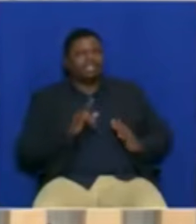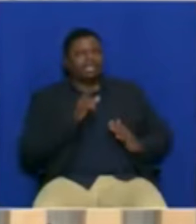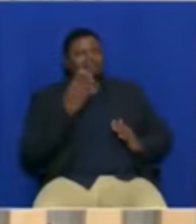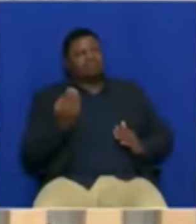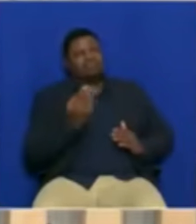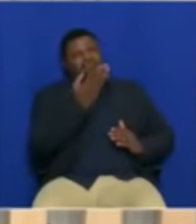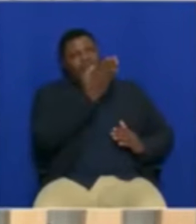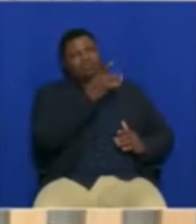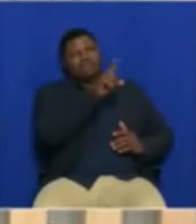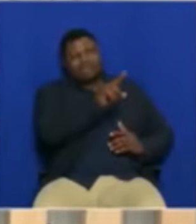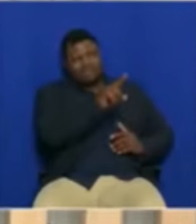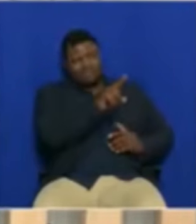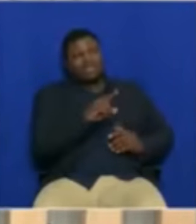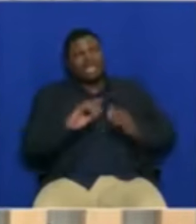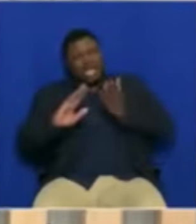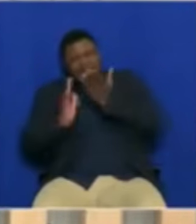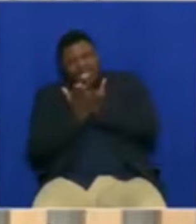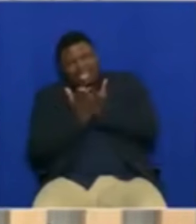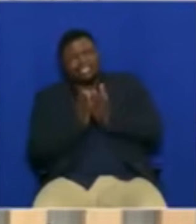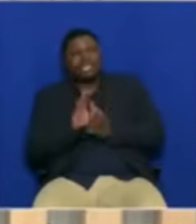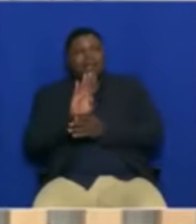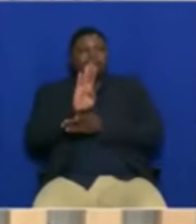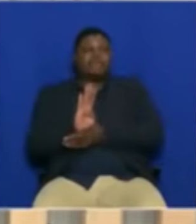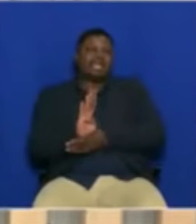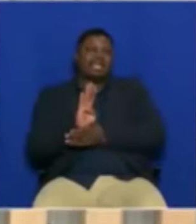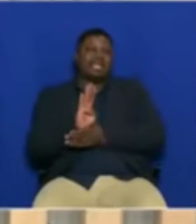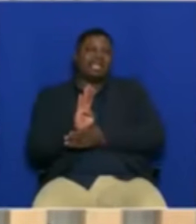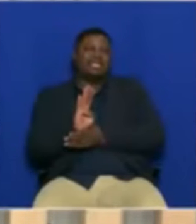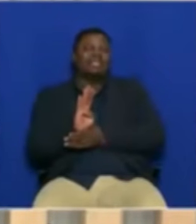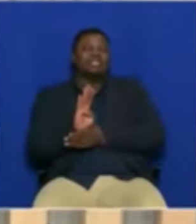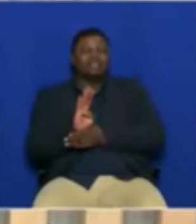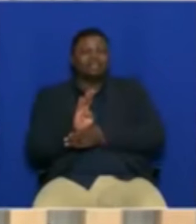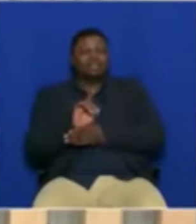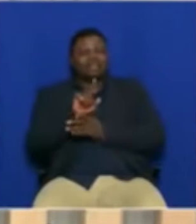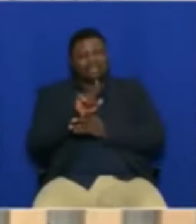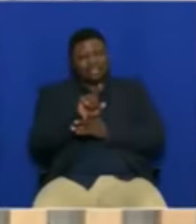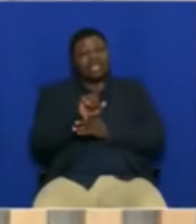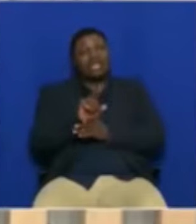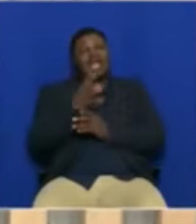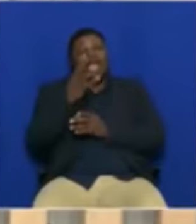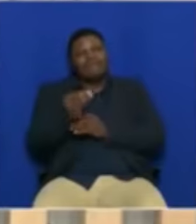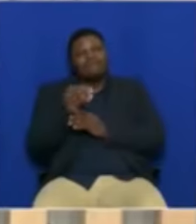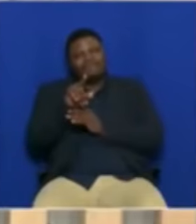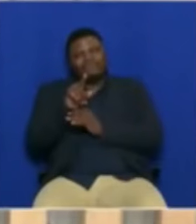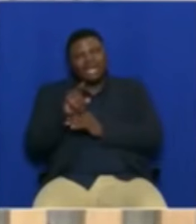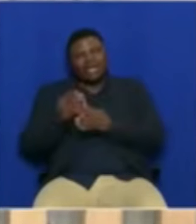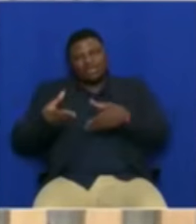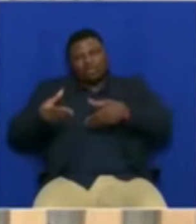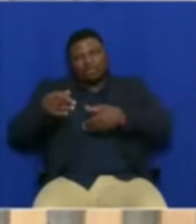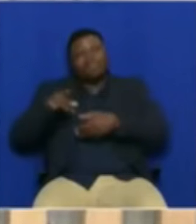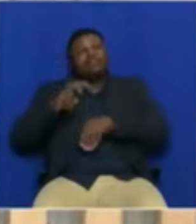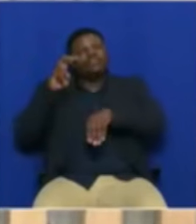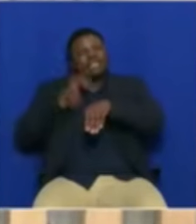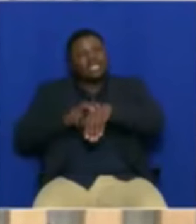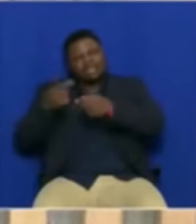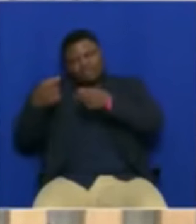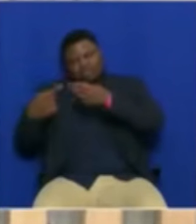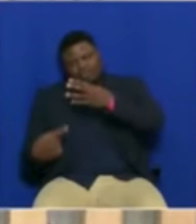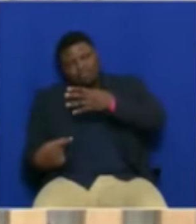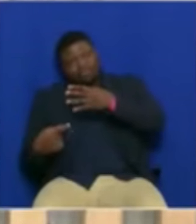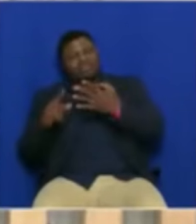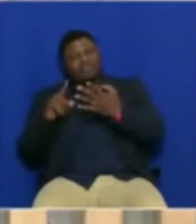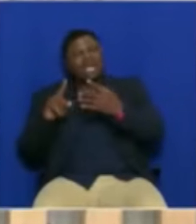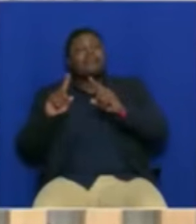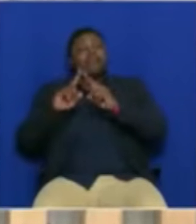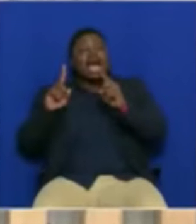to list the specific documents that you require. The next one I have, we don't have to go there, and I need